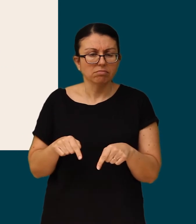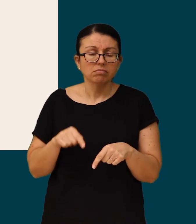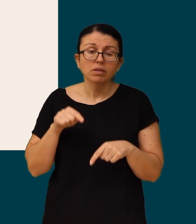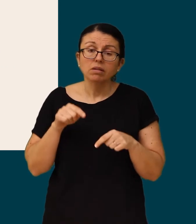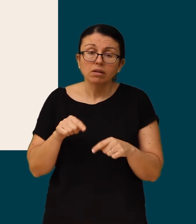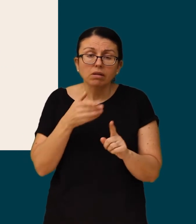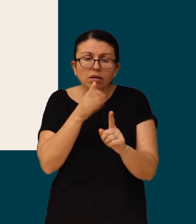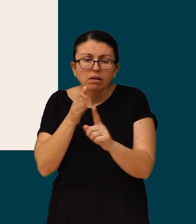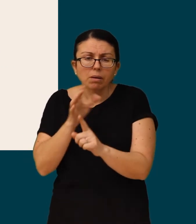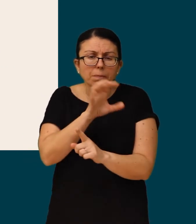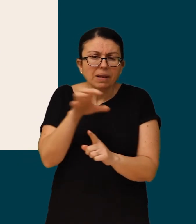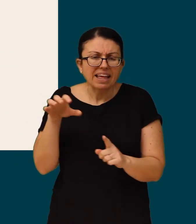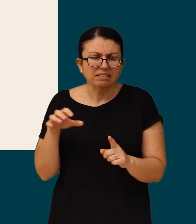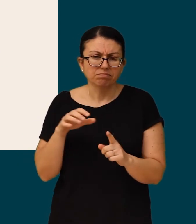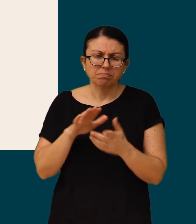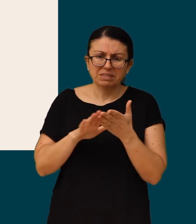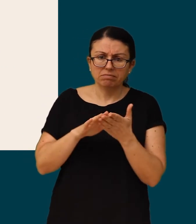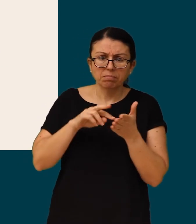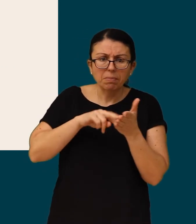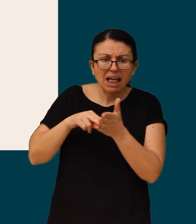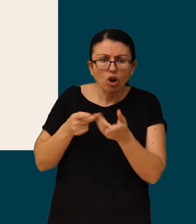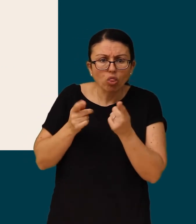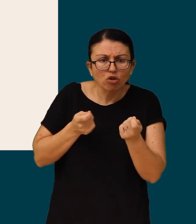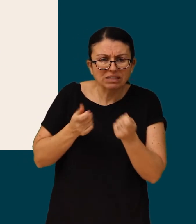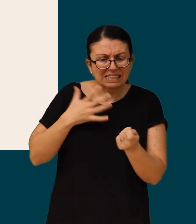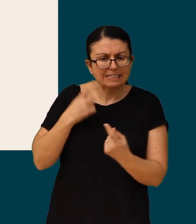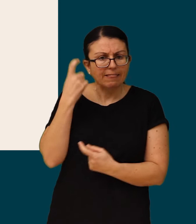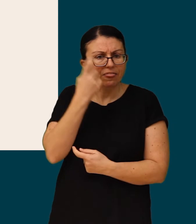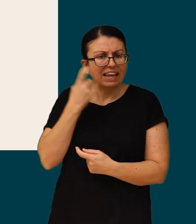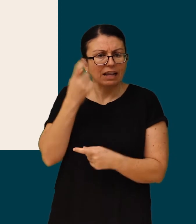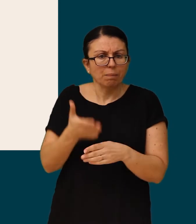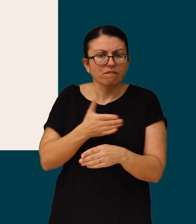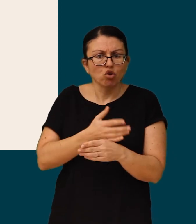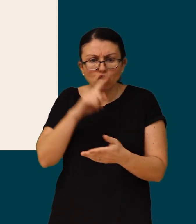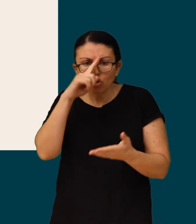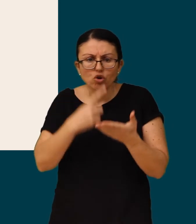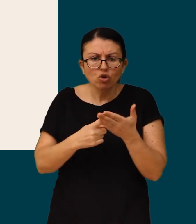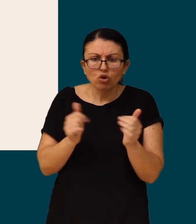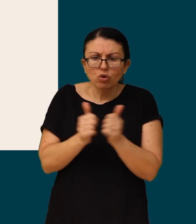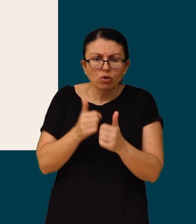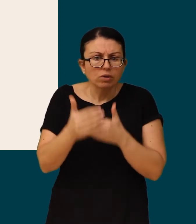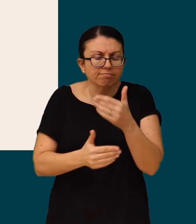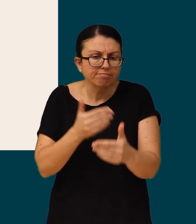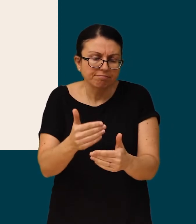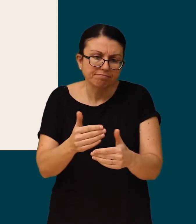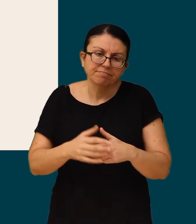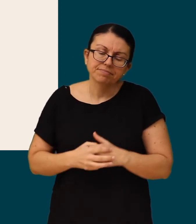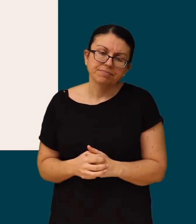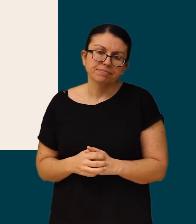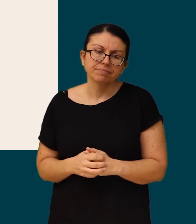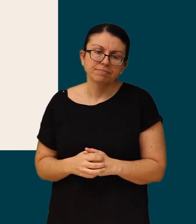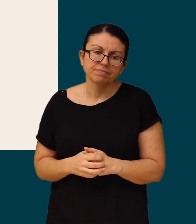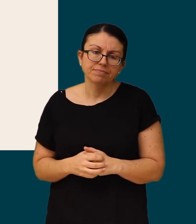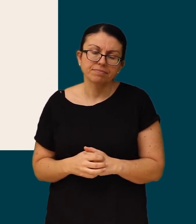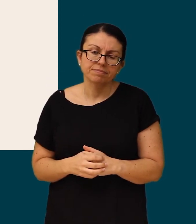Recognising places in this way means that planning authorities need to consider the things that make these sites special before any changes are